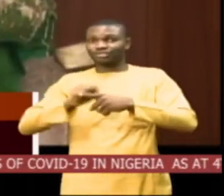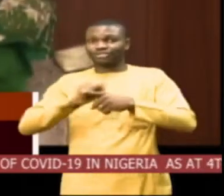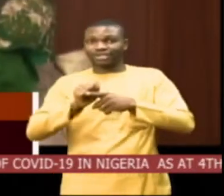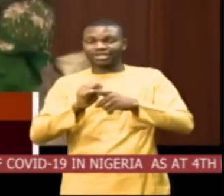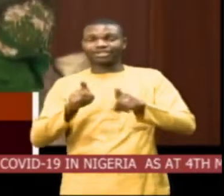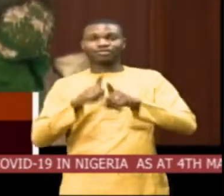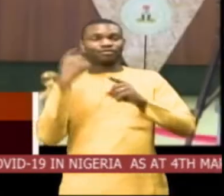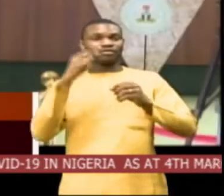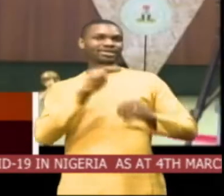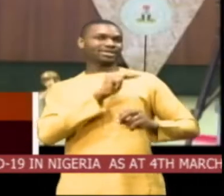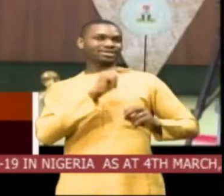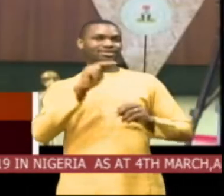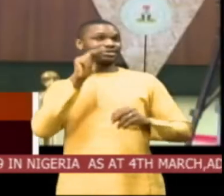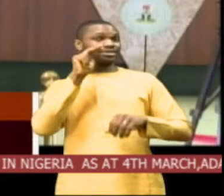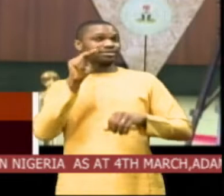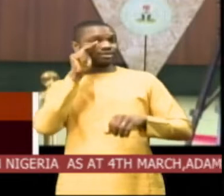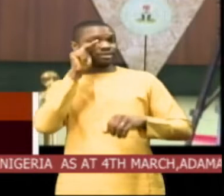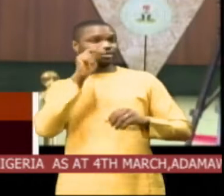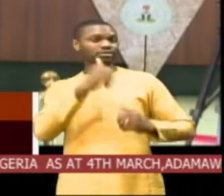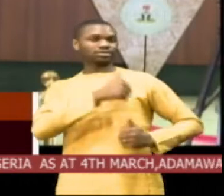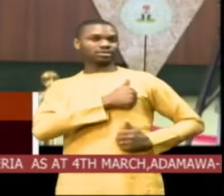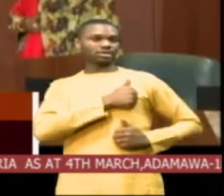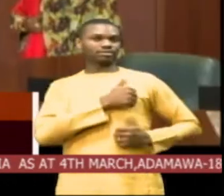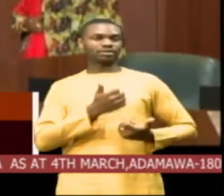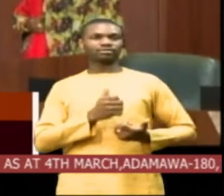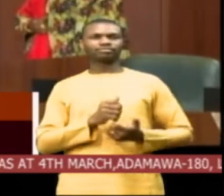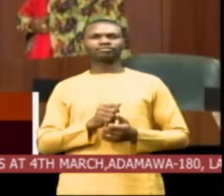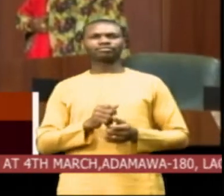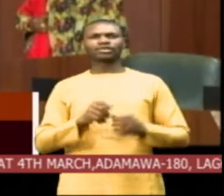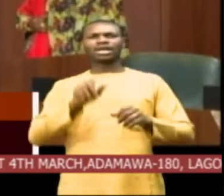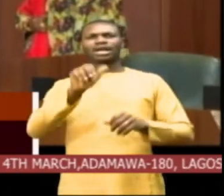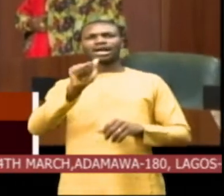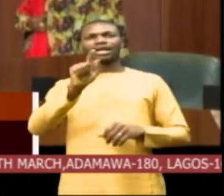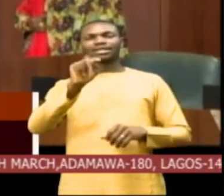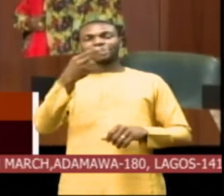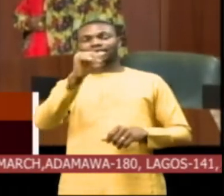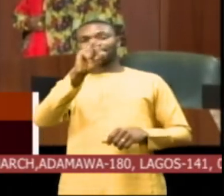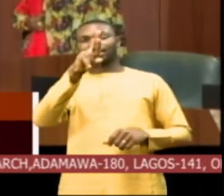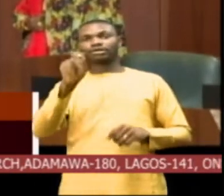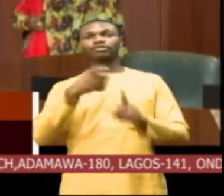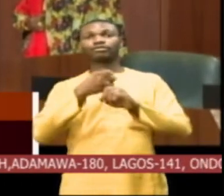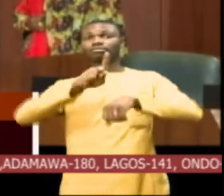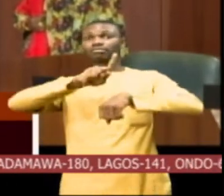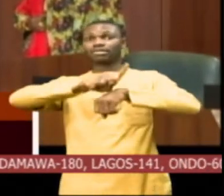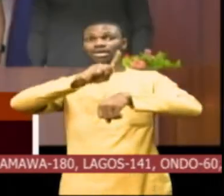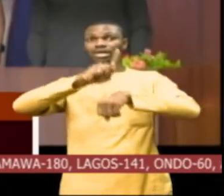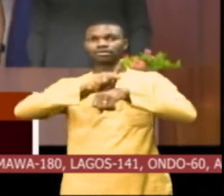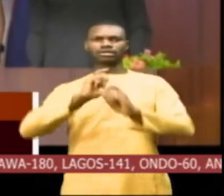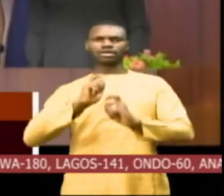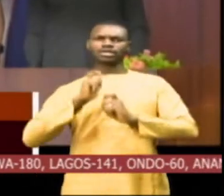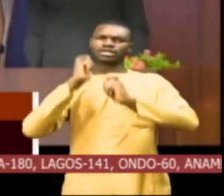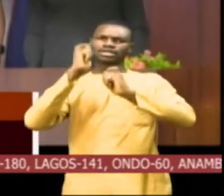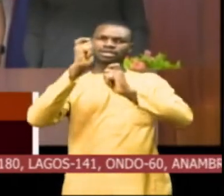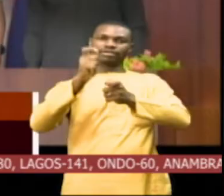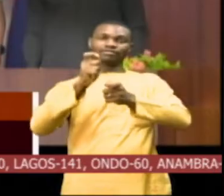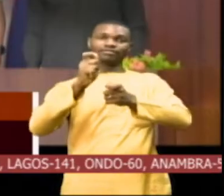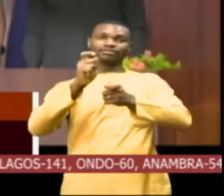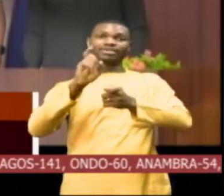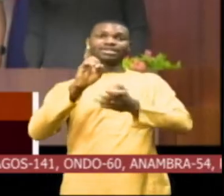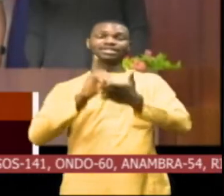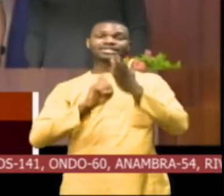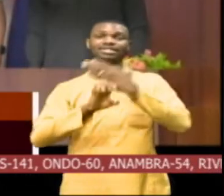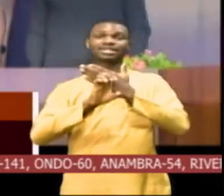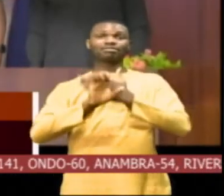Army. The Chief of Army Staff, Lieutenant General Ibrahim Attairu from Kaduna State, was commissioned in December 1986 as